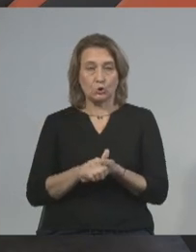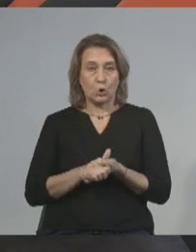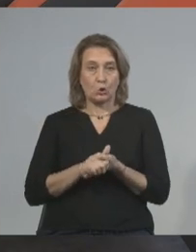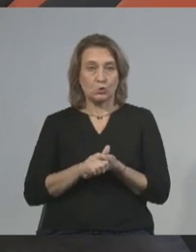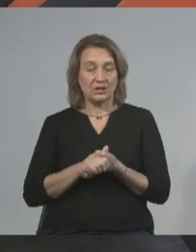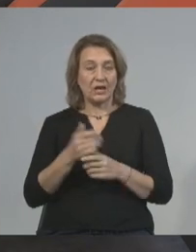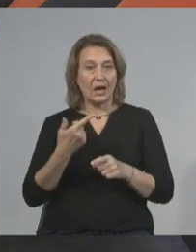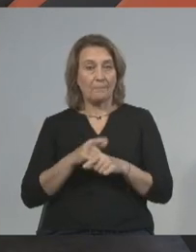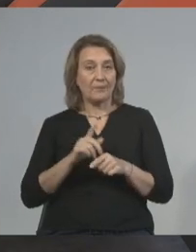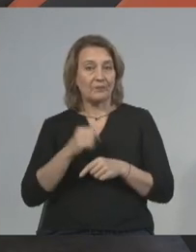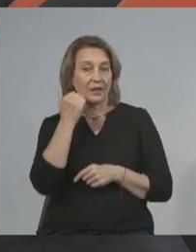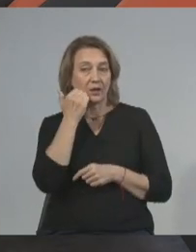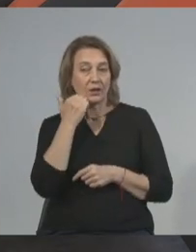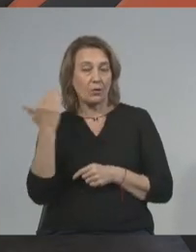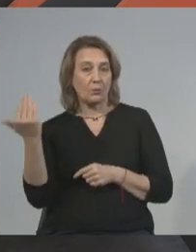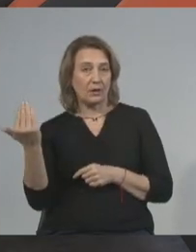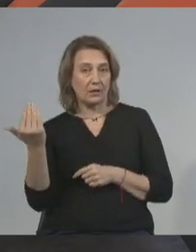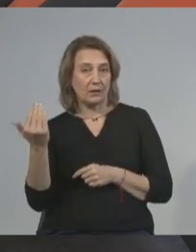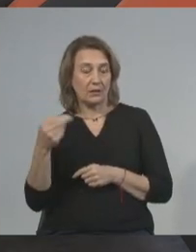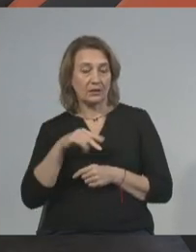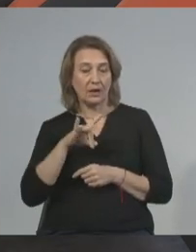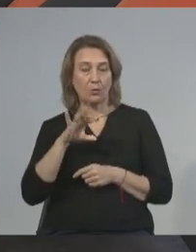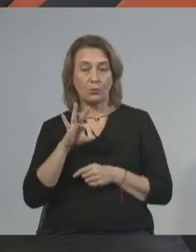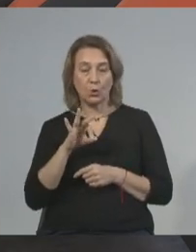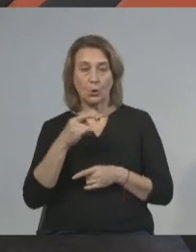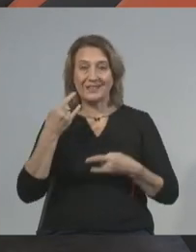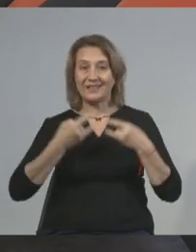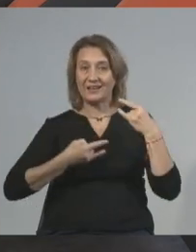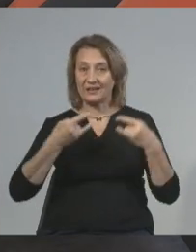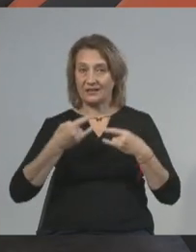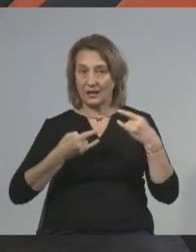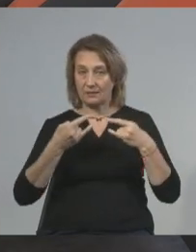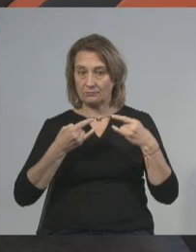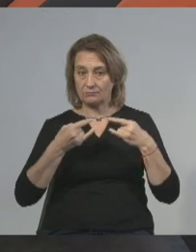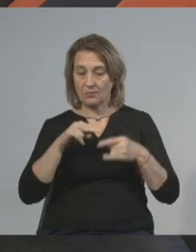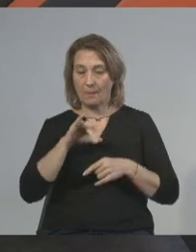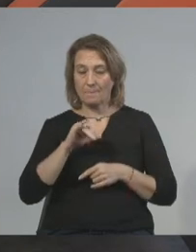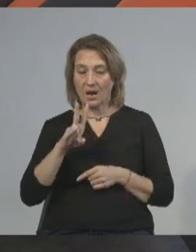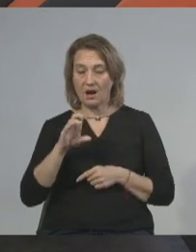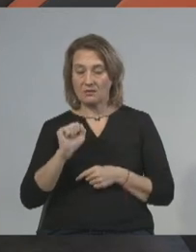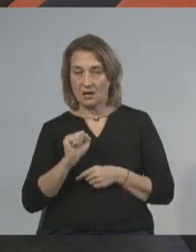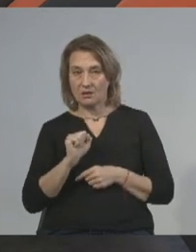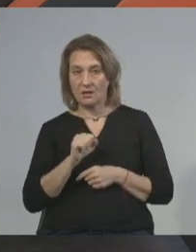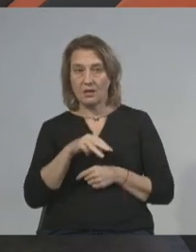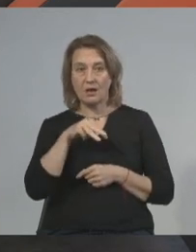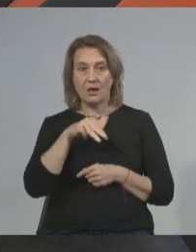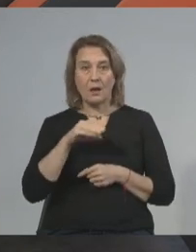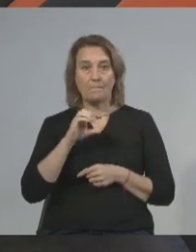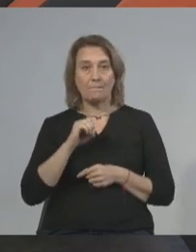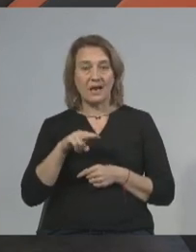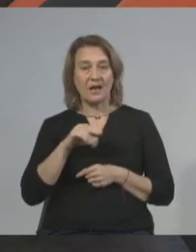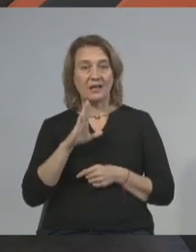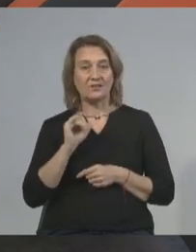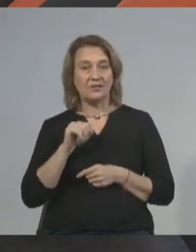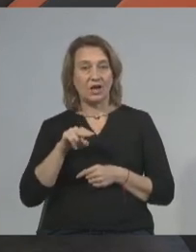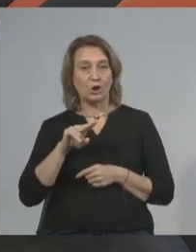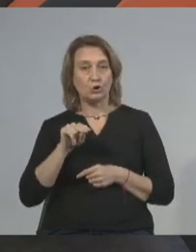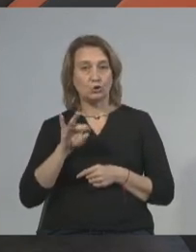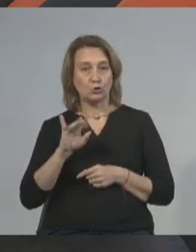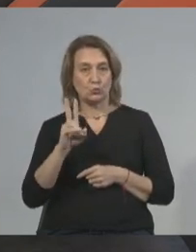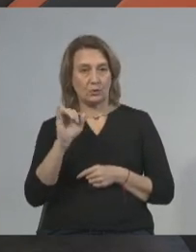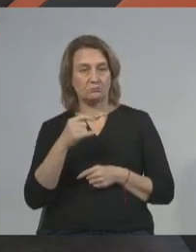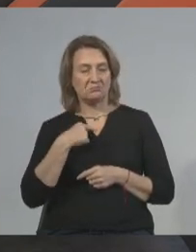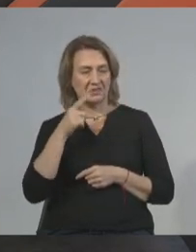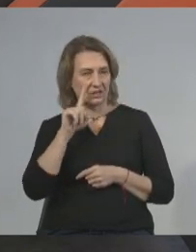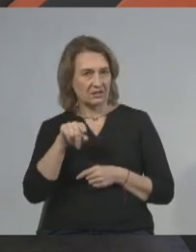it seems that they are allies of the kremlin we are talking about first and foremost about tv channels that are owned by